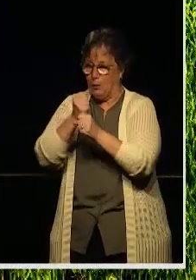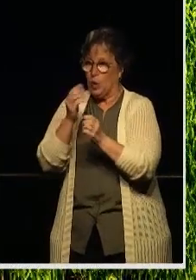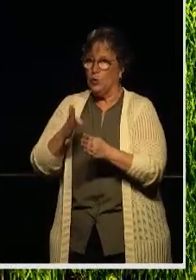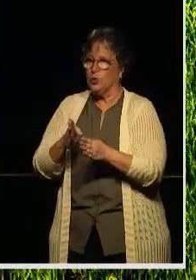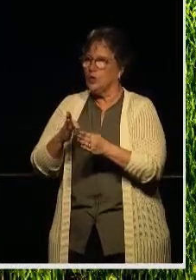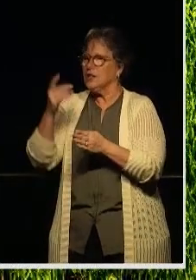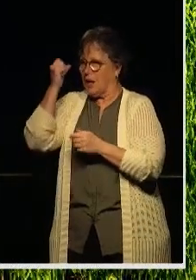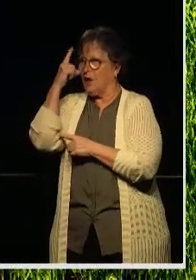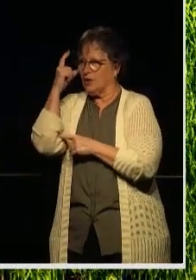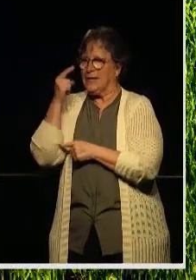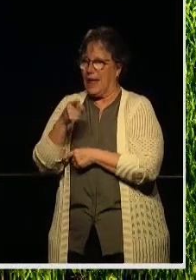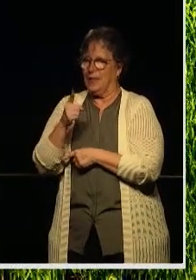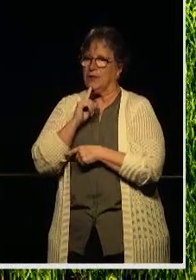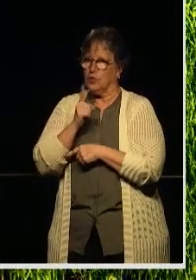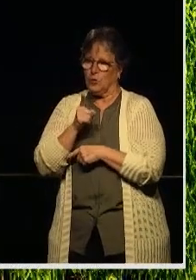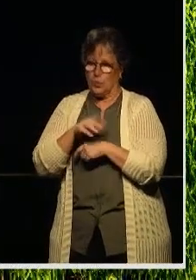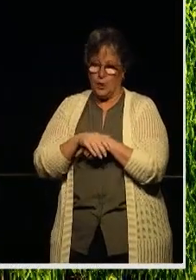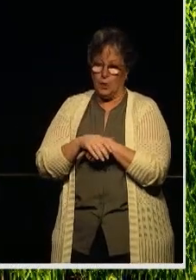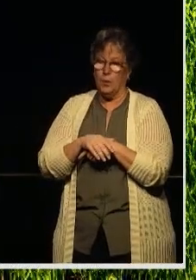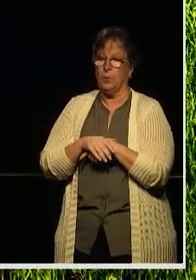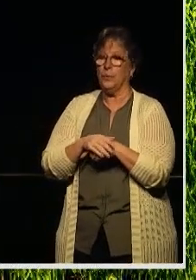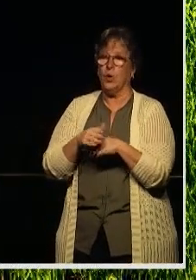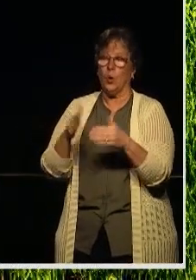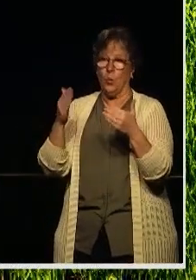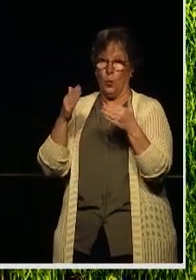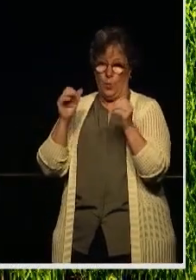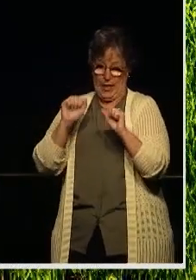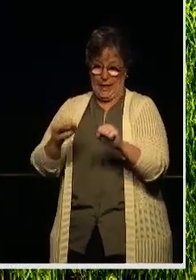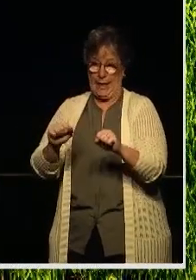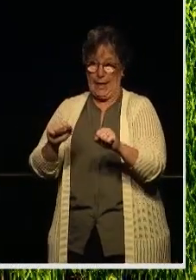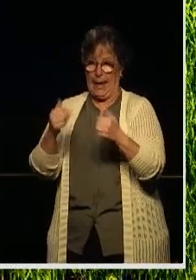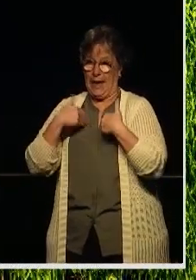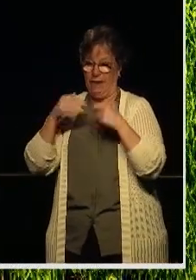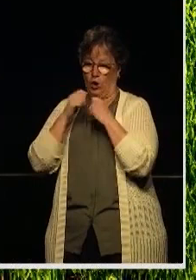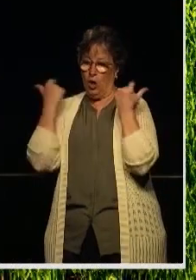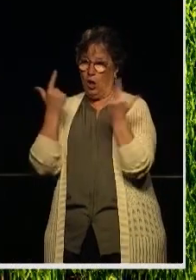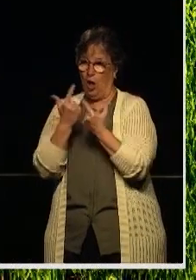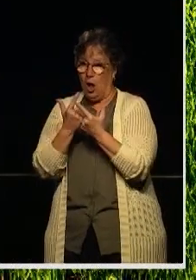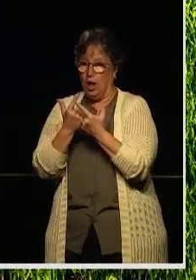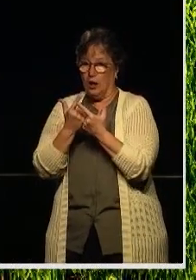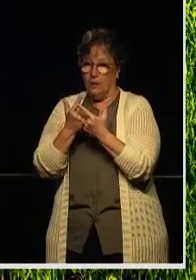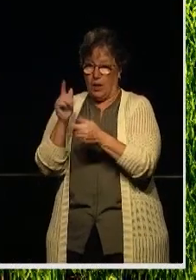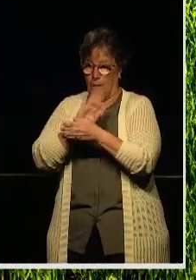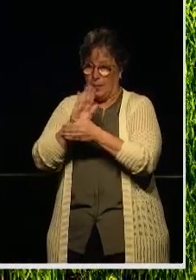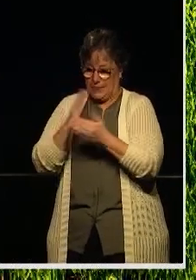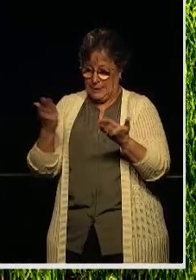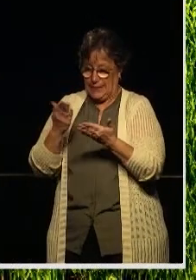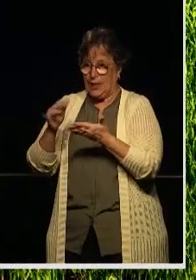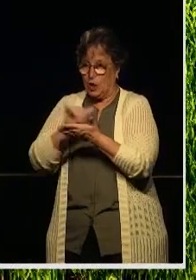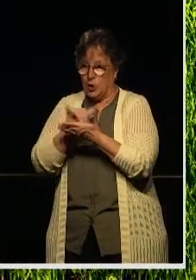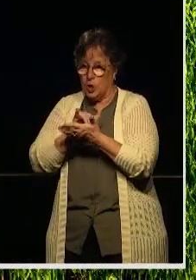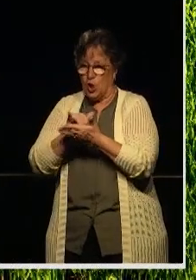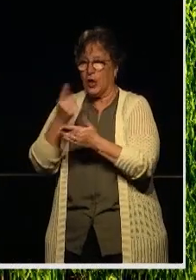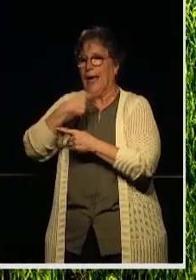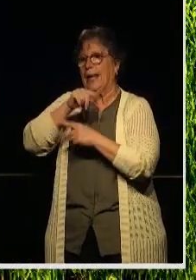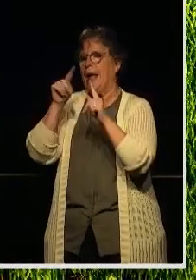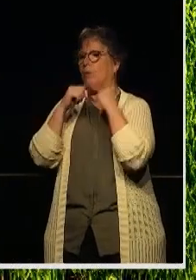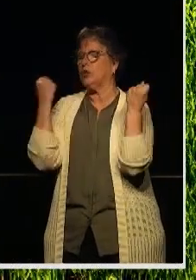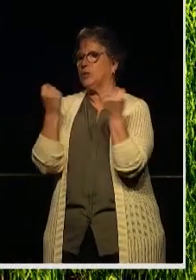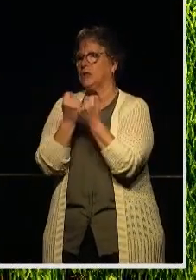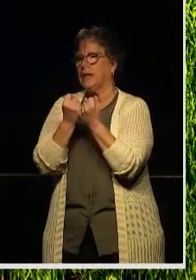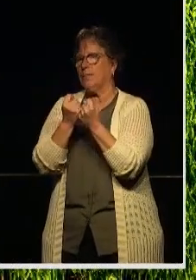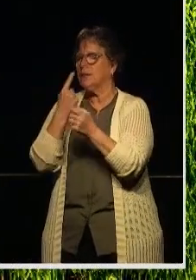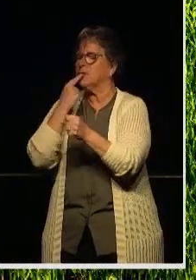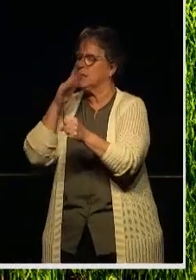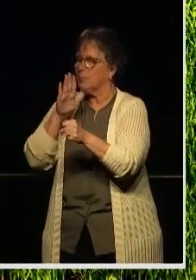have the capability to locate all of our operations in New York, and our Fungal First team is committed to enabling the growth